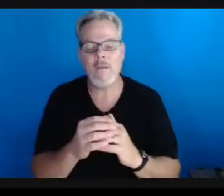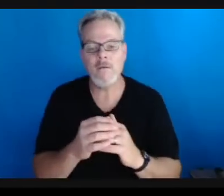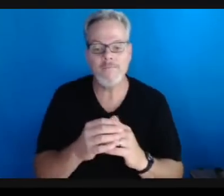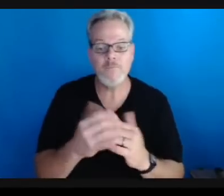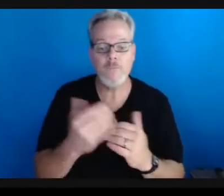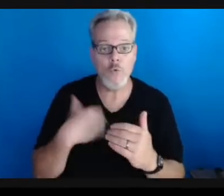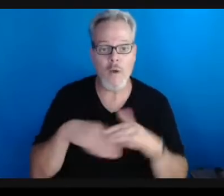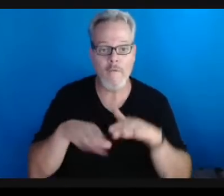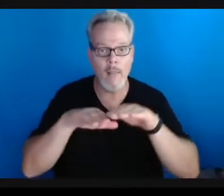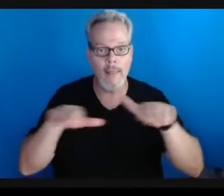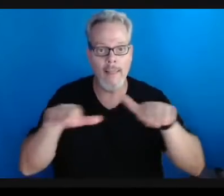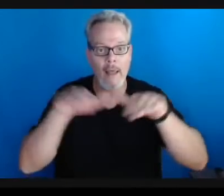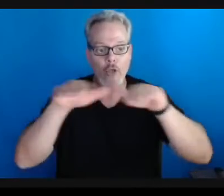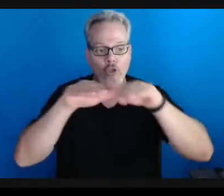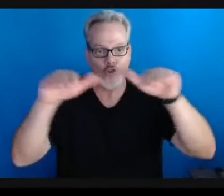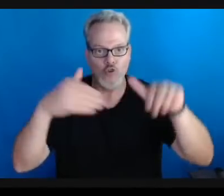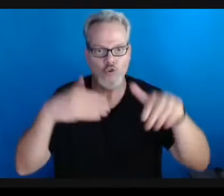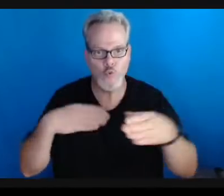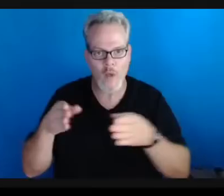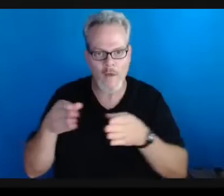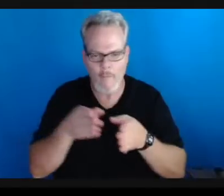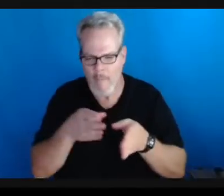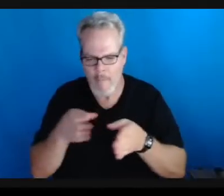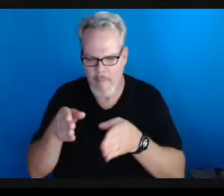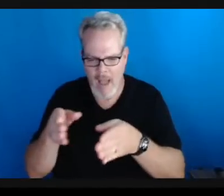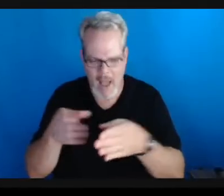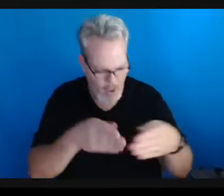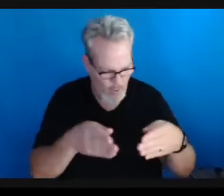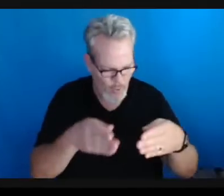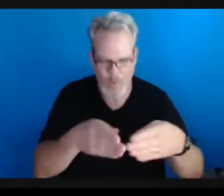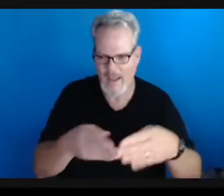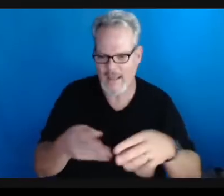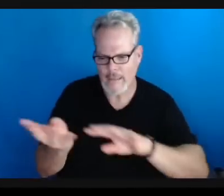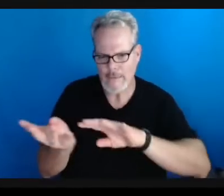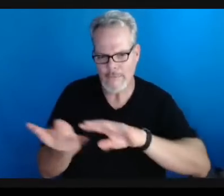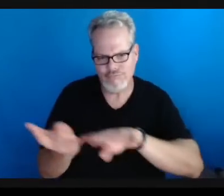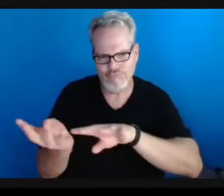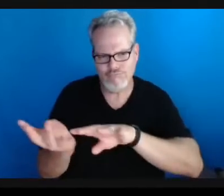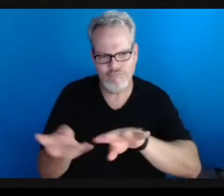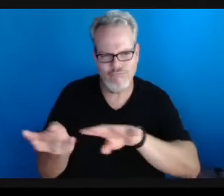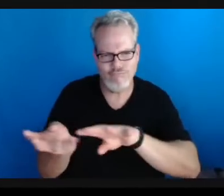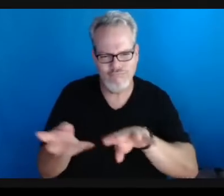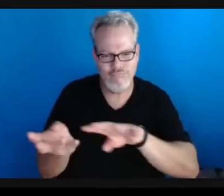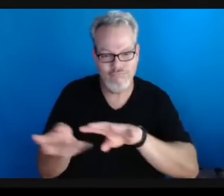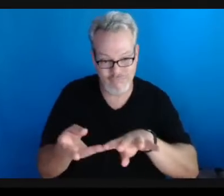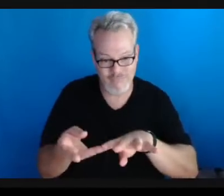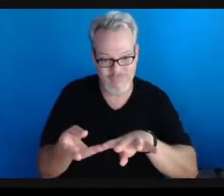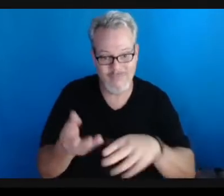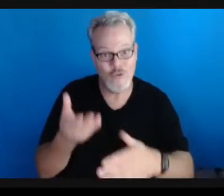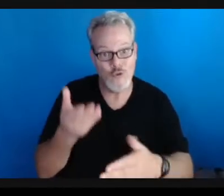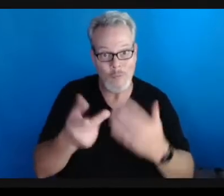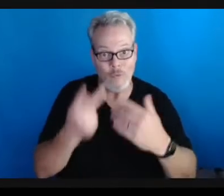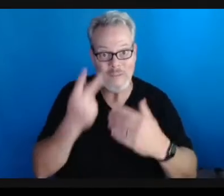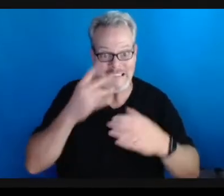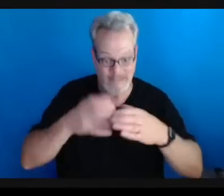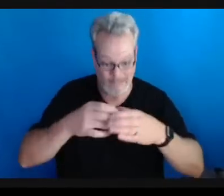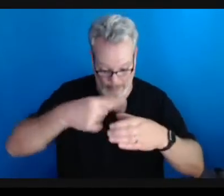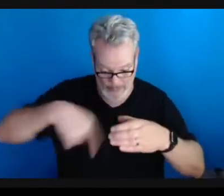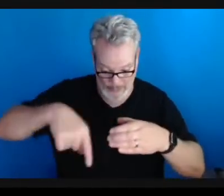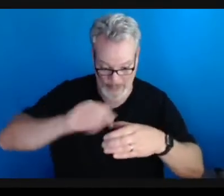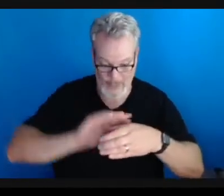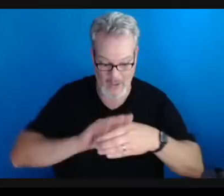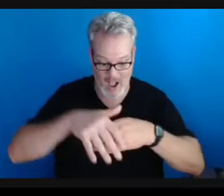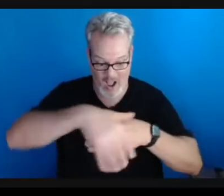but you have these pathways of liquid that can move through there as well, is how I think of it, right? So you can get stuff all the way across here,